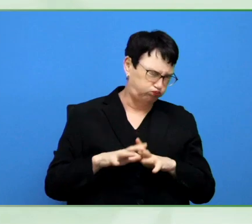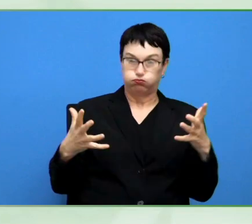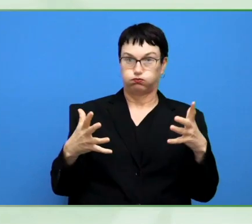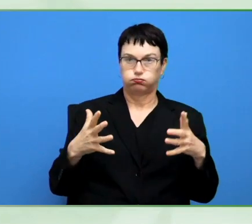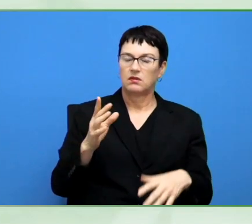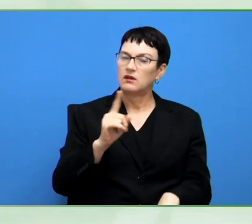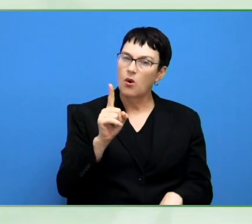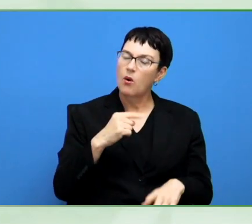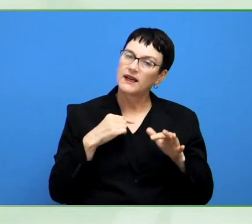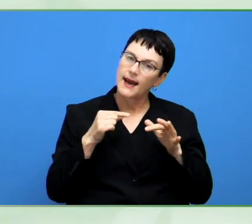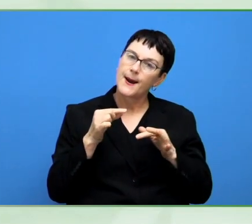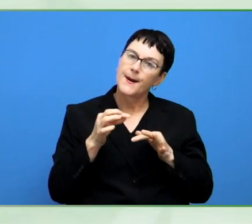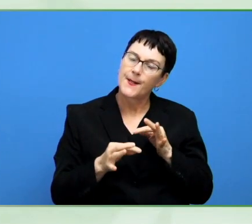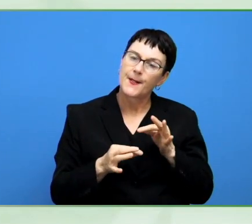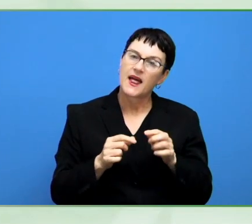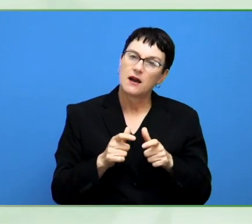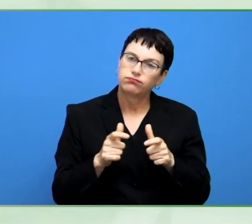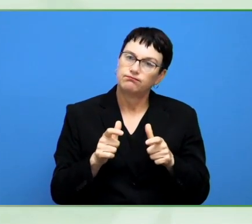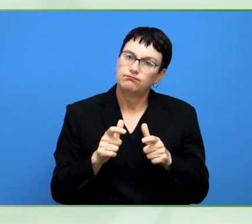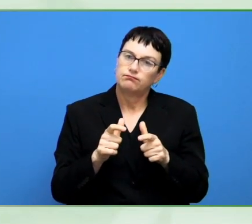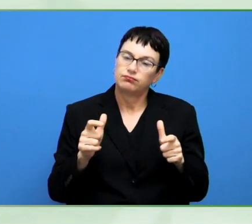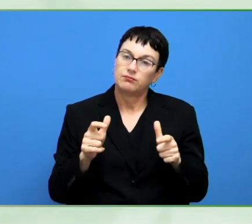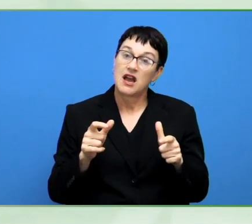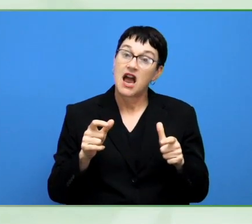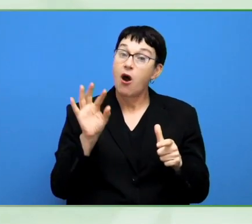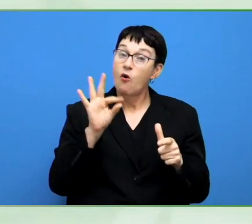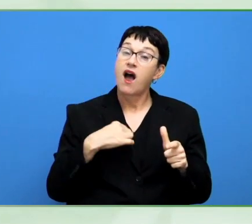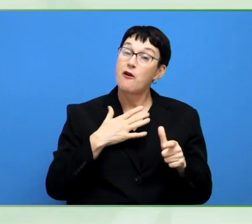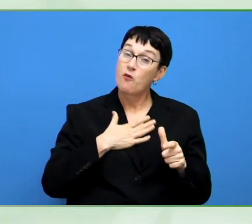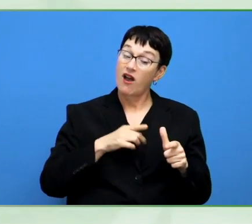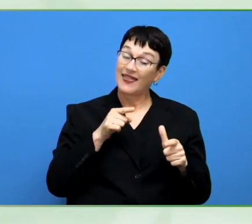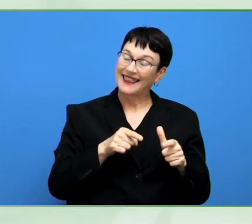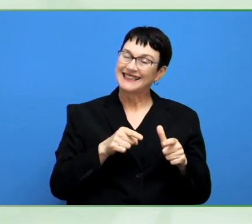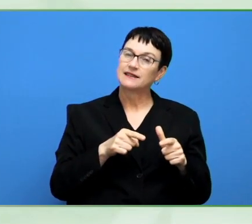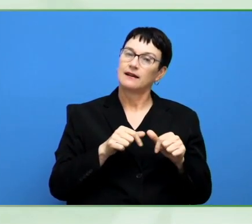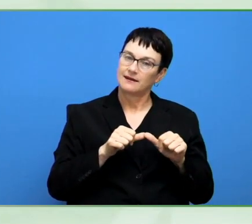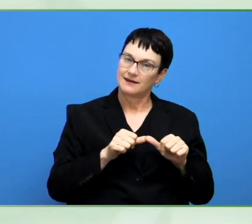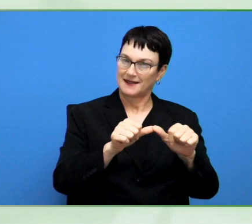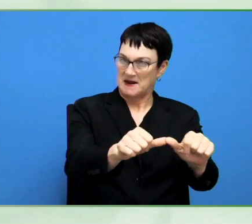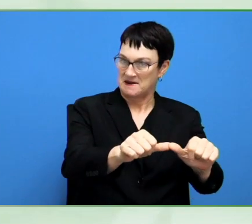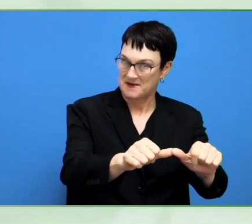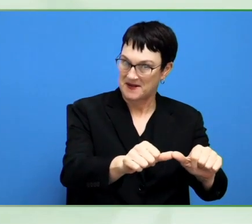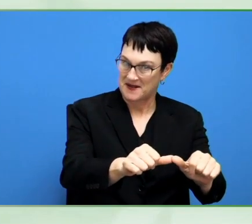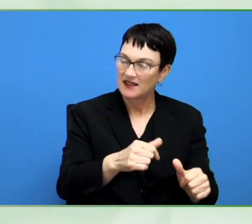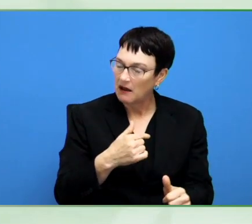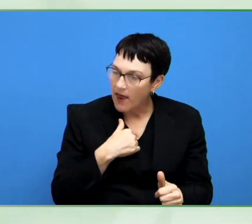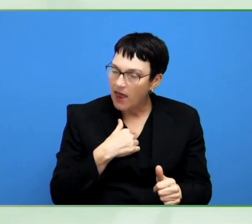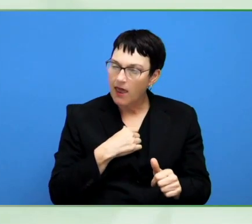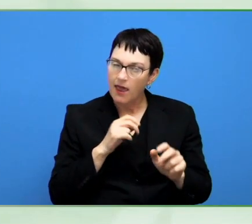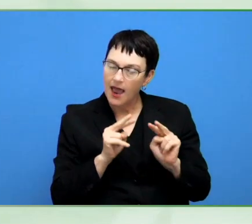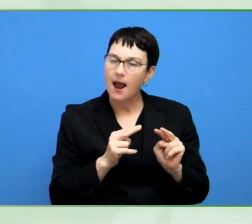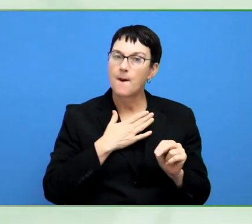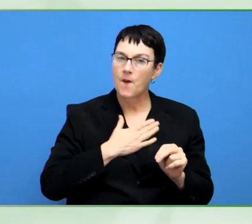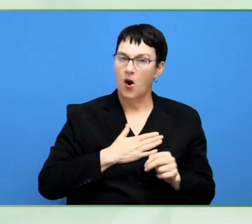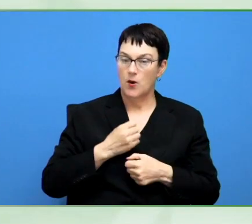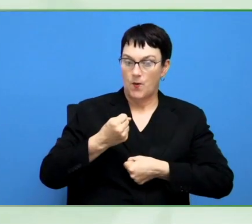to do our best to put our legs there and to make a great job and then to make that part autonomous. So our first